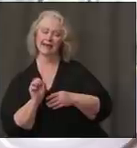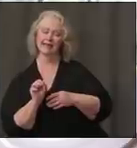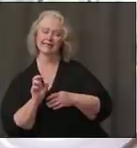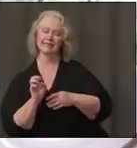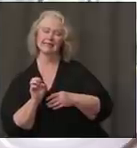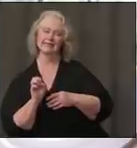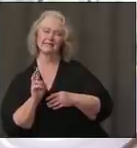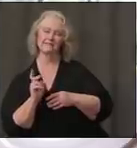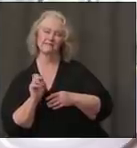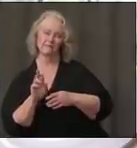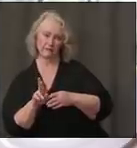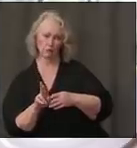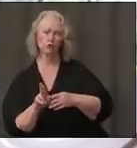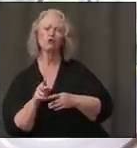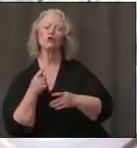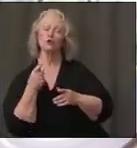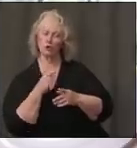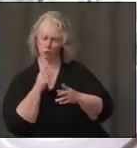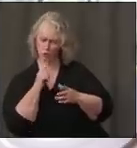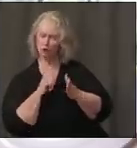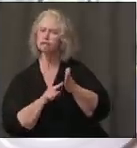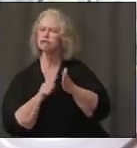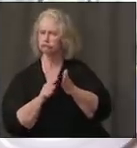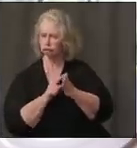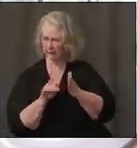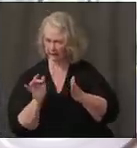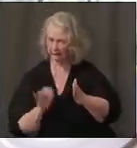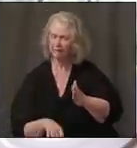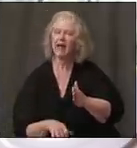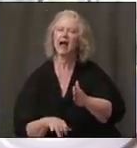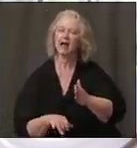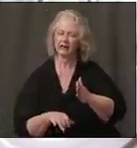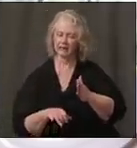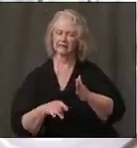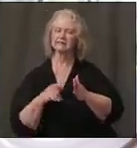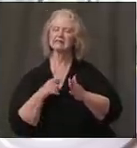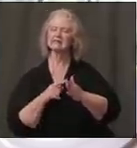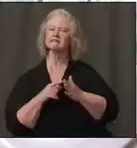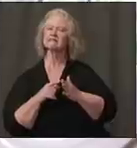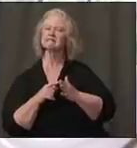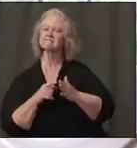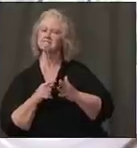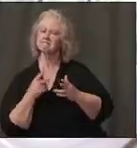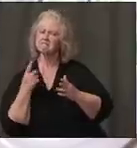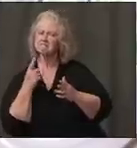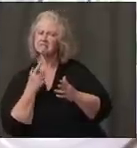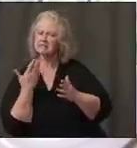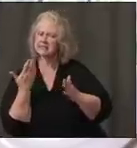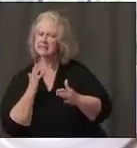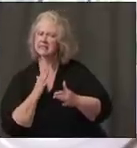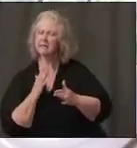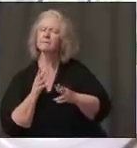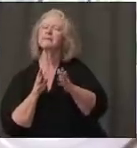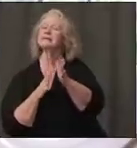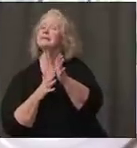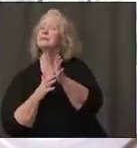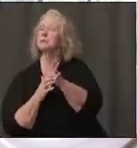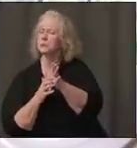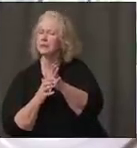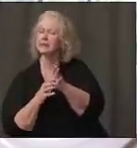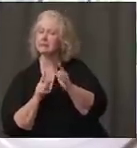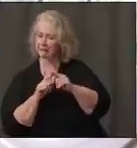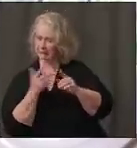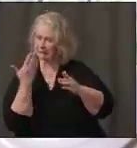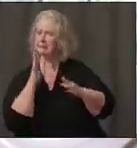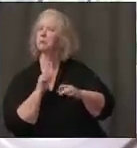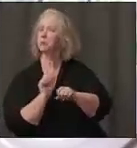use authorization. Supply of that will grow. That is a first-generation antiviral. It's active. It looks weakly active, but it's active against the